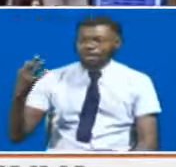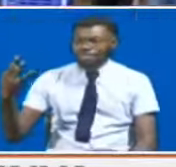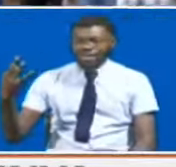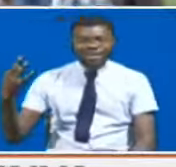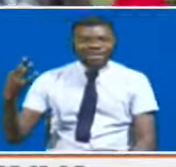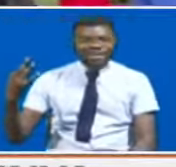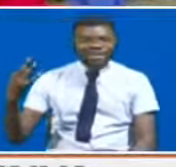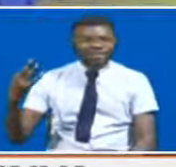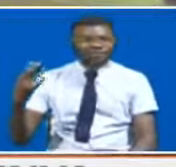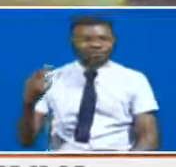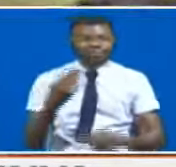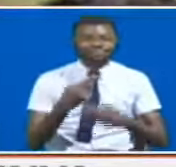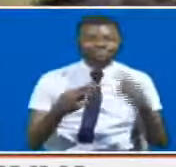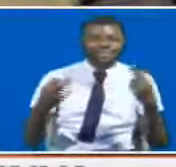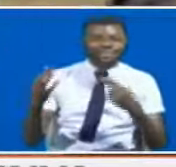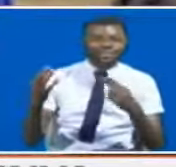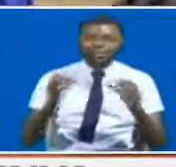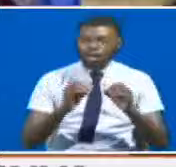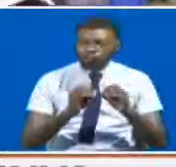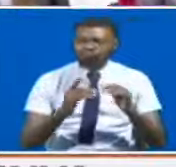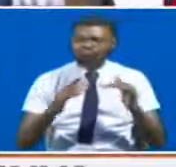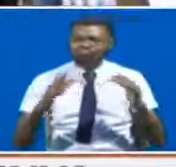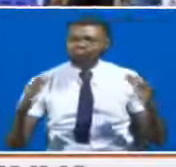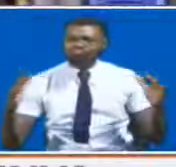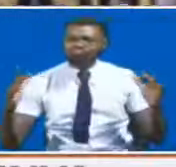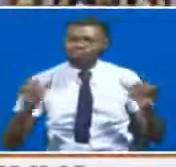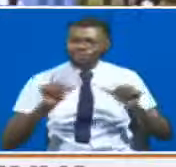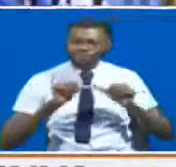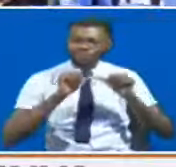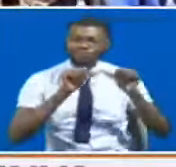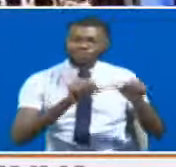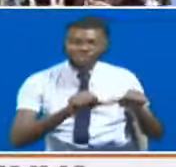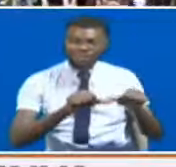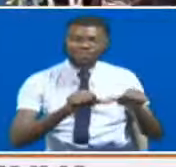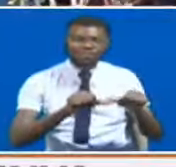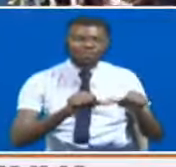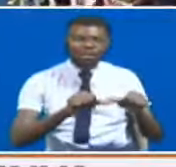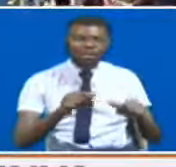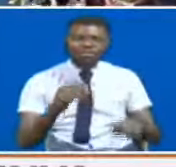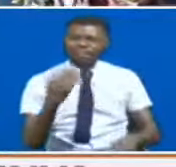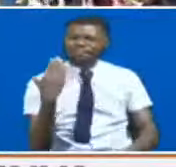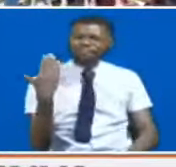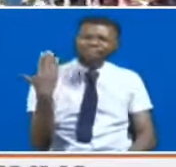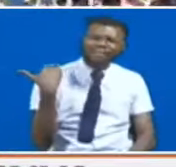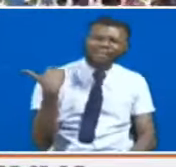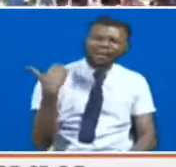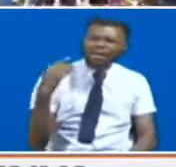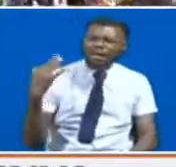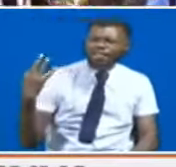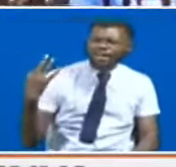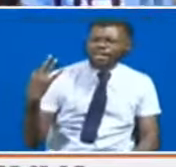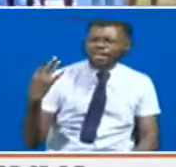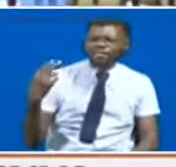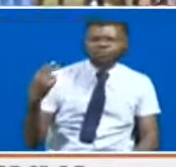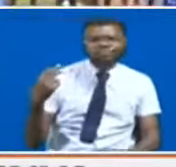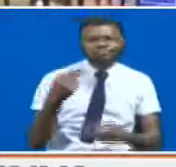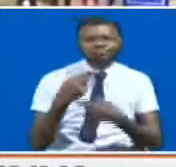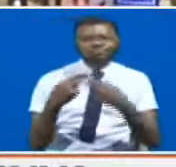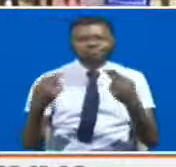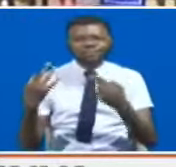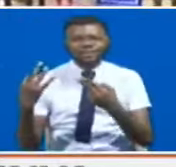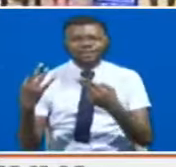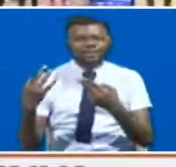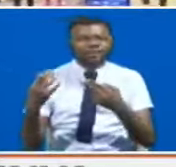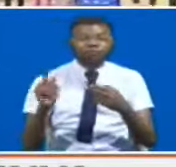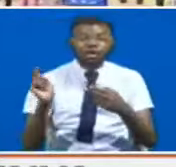well. It's been growing, and I can say that in the recent past, 3x3 has grown in Kenya.